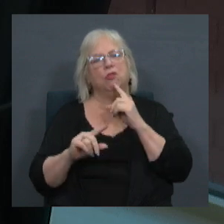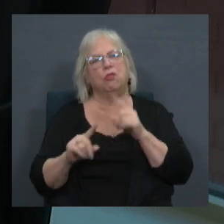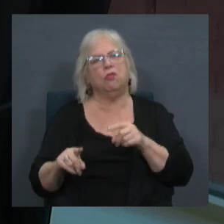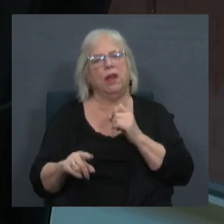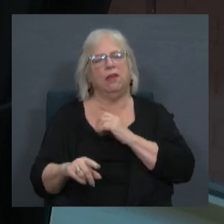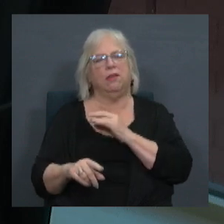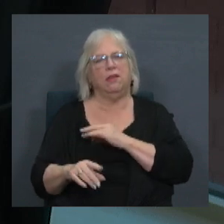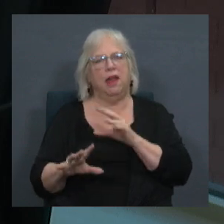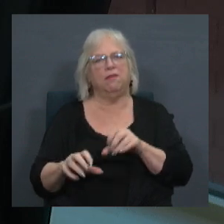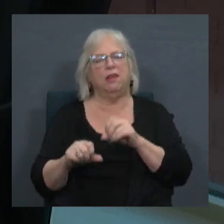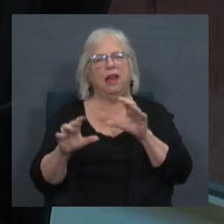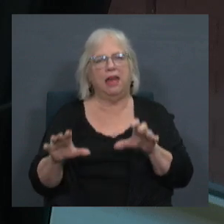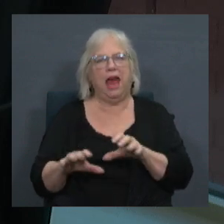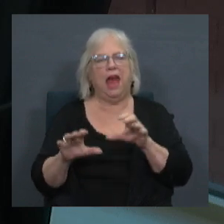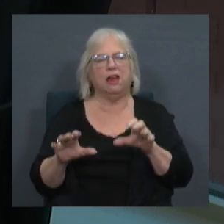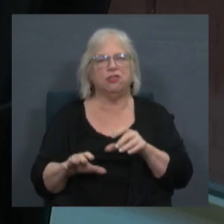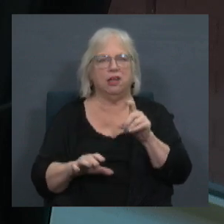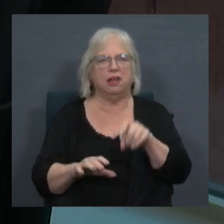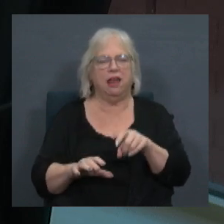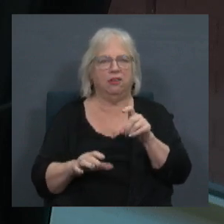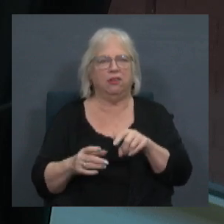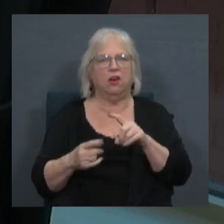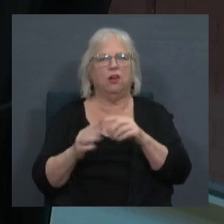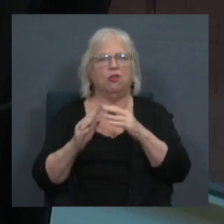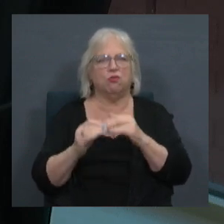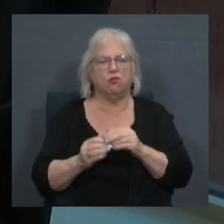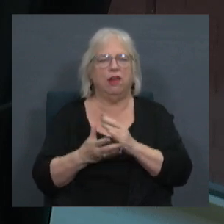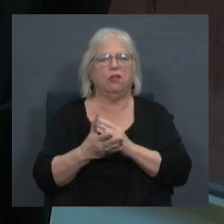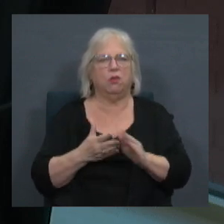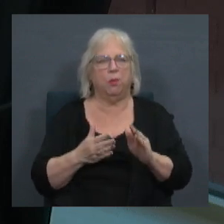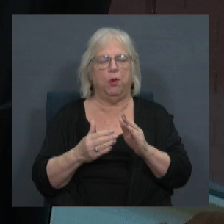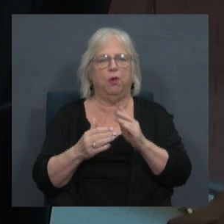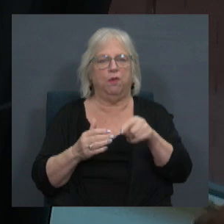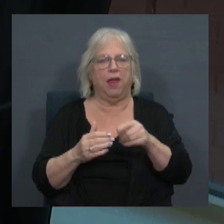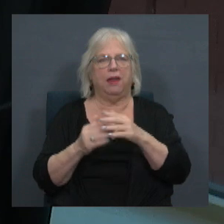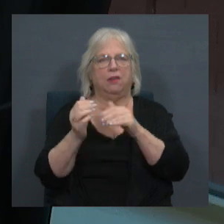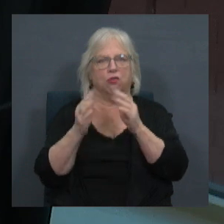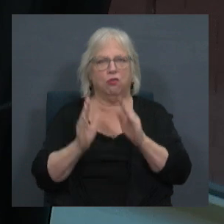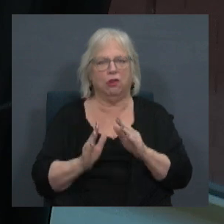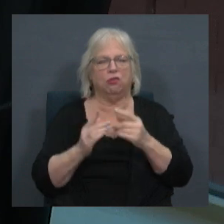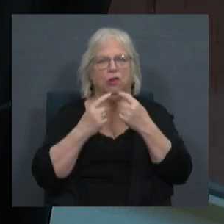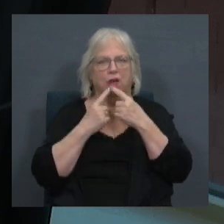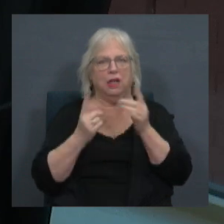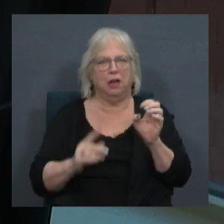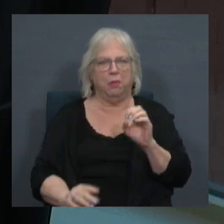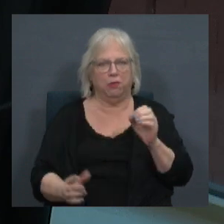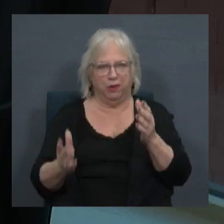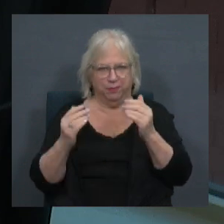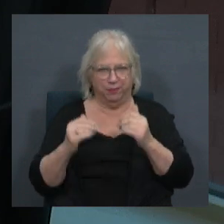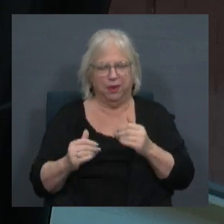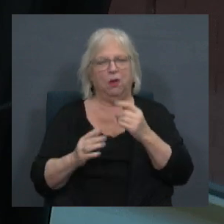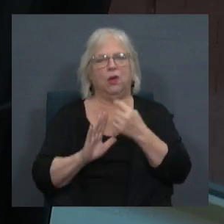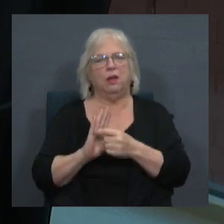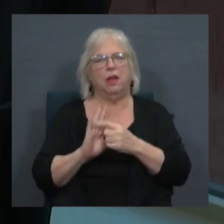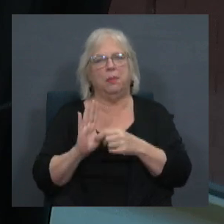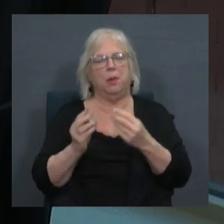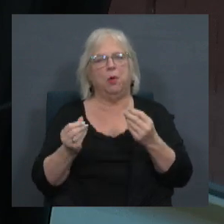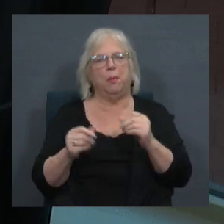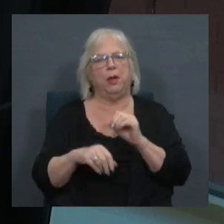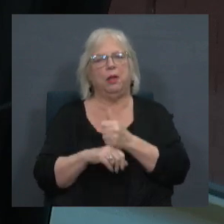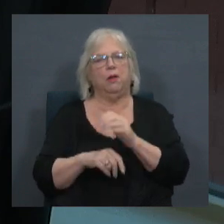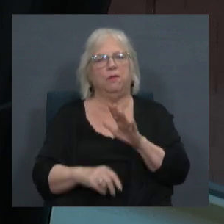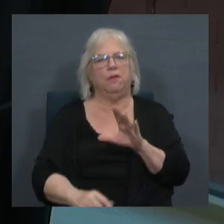city staff to take such action as is necessary to raise and remove said structure, to declare an emergency. An ordinance to condemn the property located